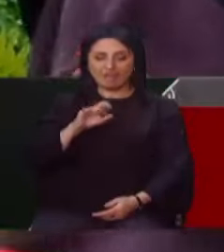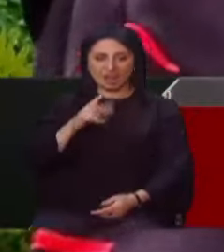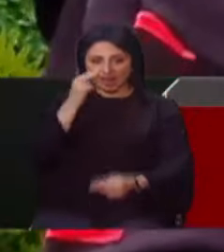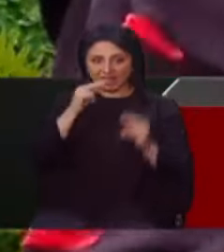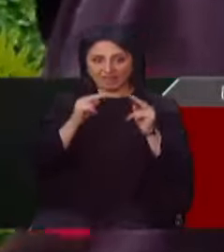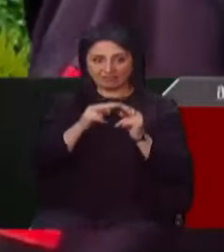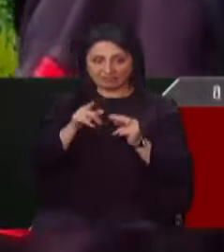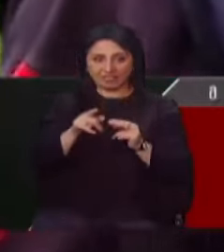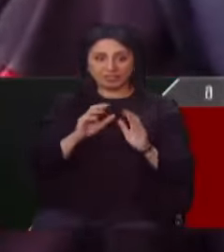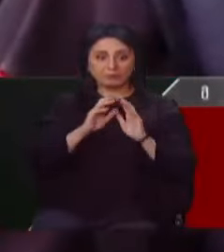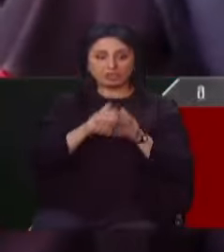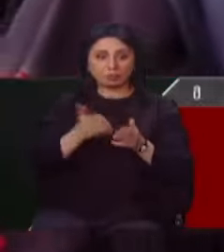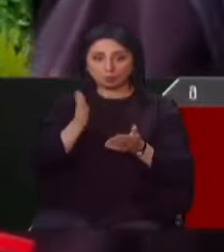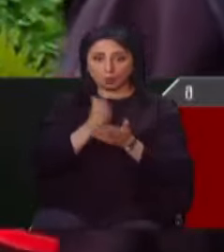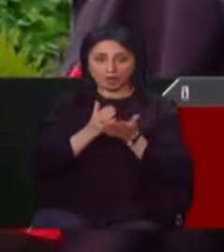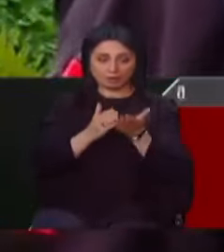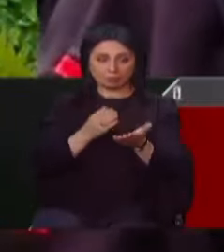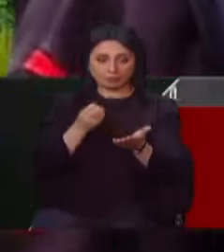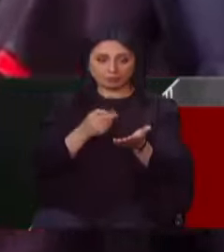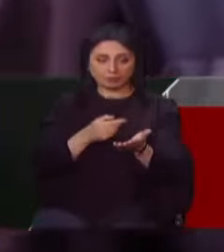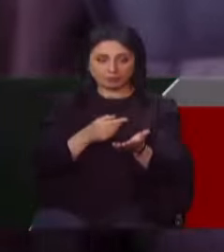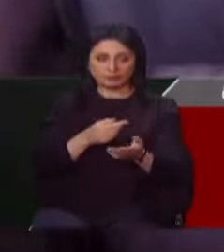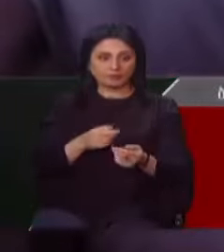Essendi Panorama, Soplius, it was Sebobs.